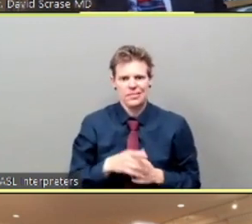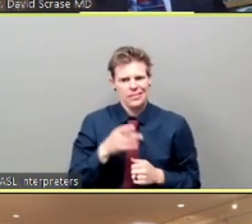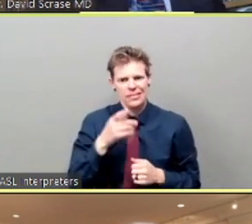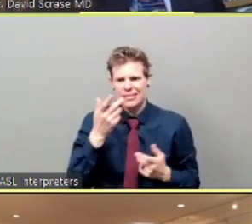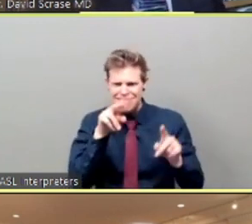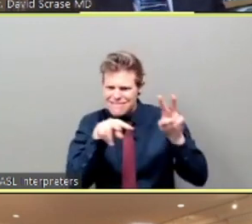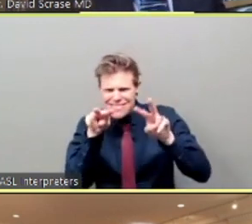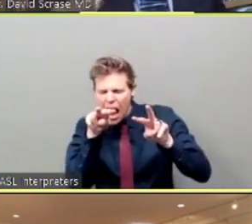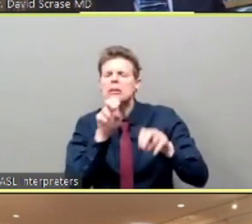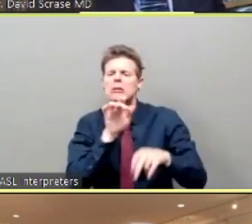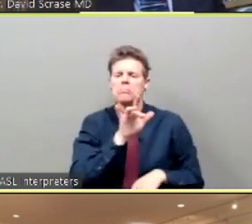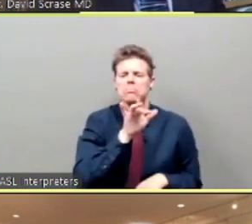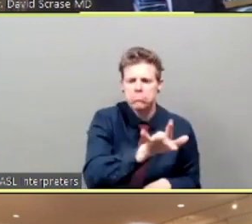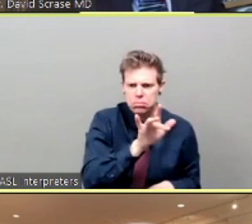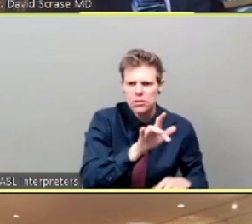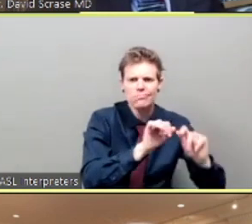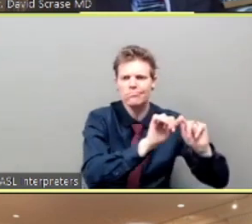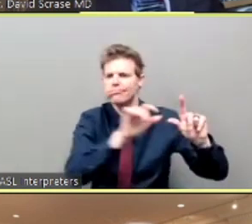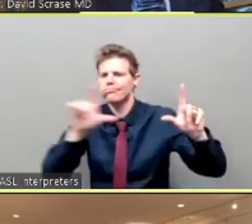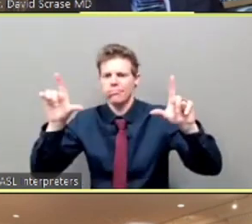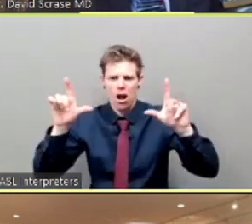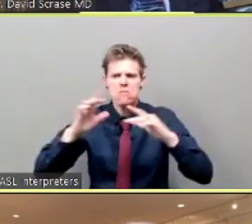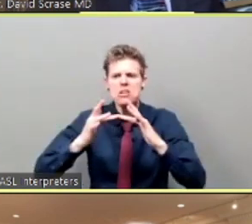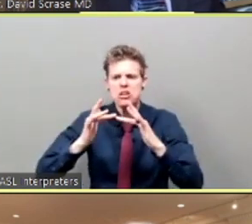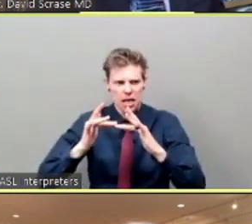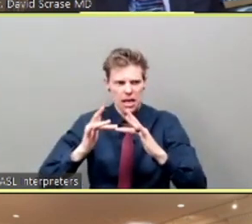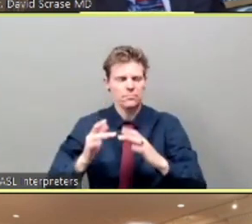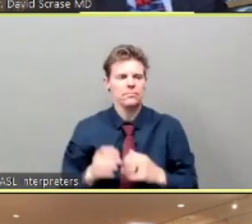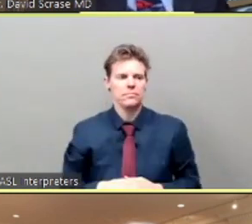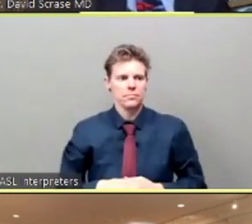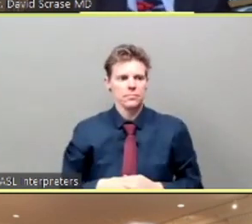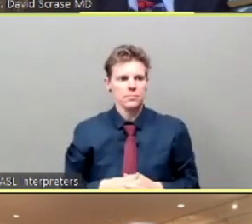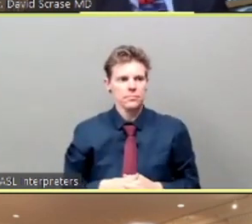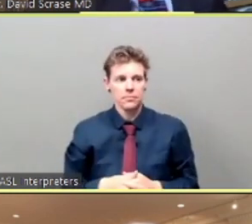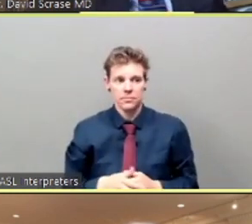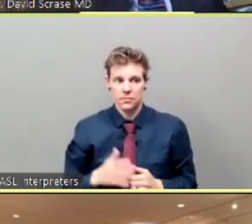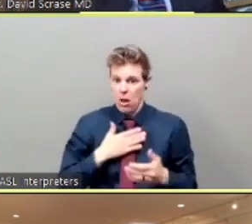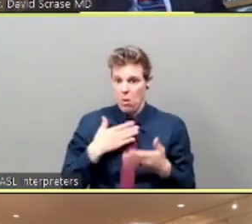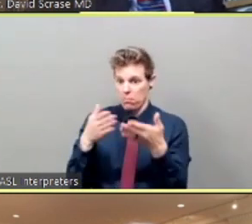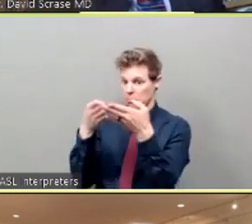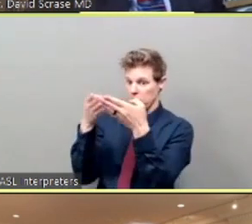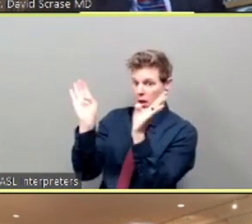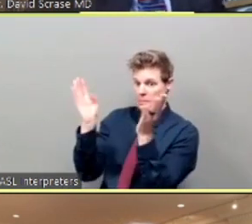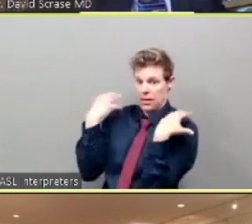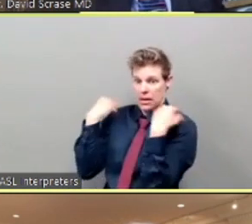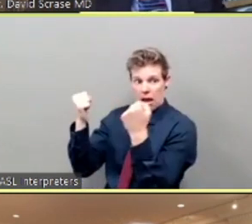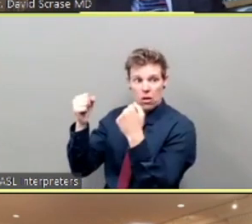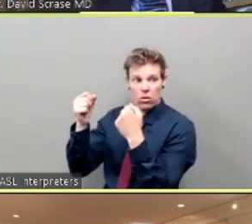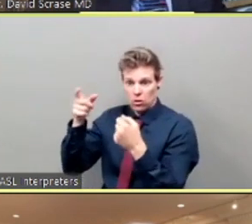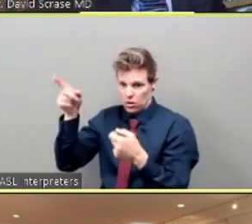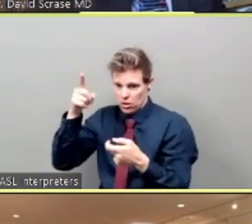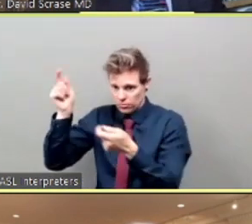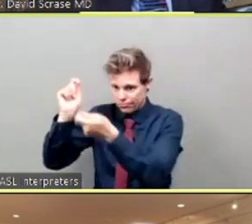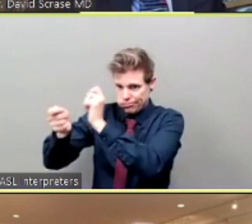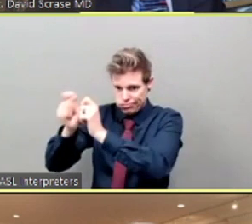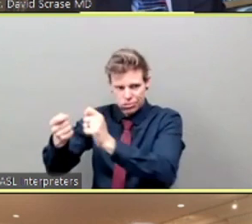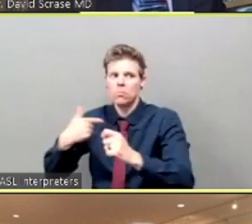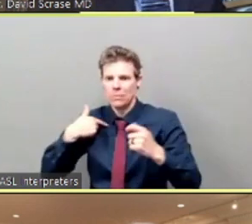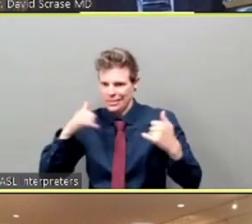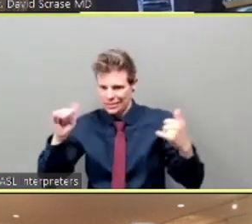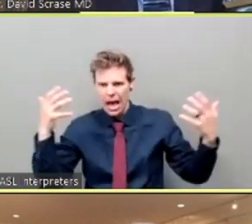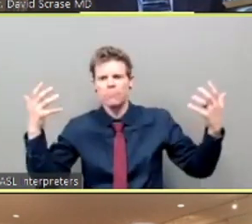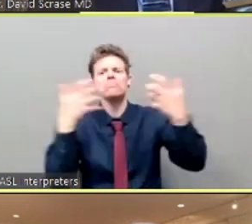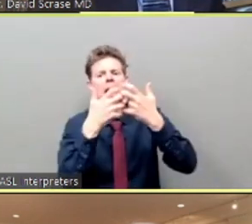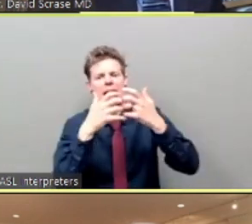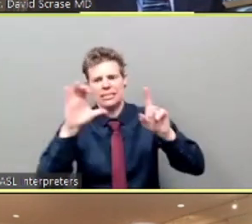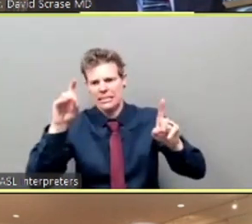health order to account for these changes. Let's go to indoor activities, very different. First, you